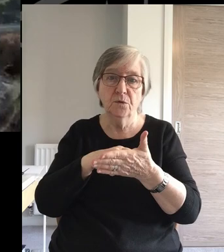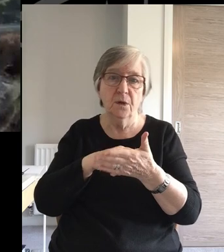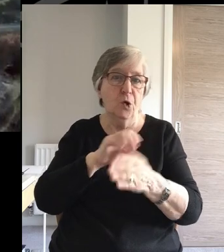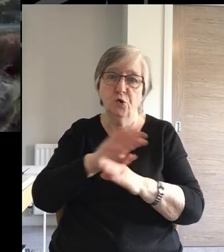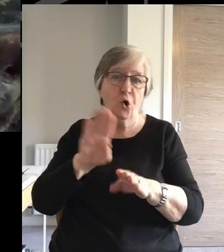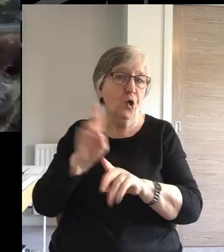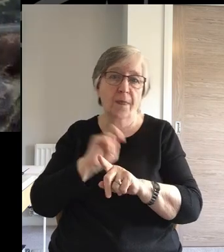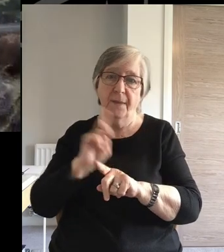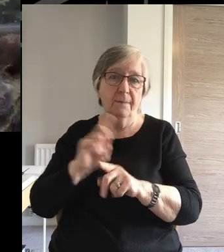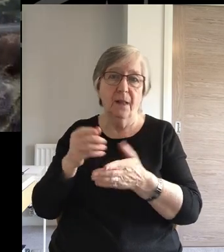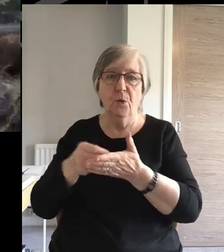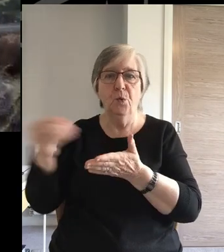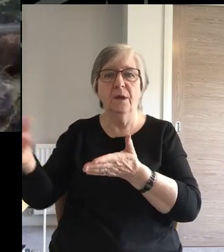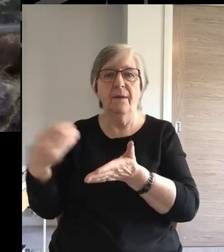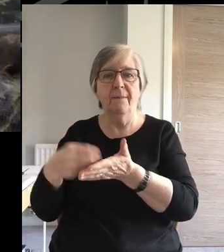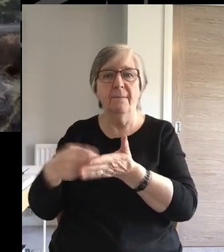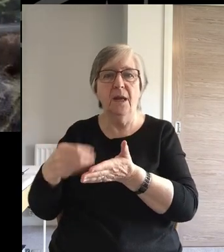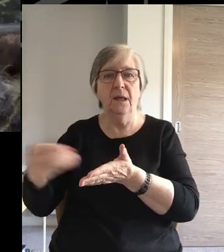who financed them.